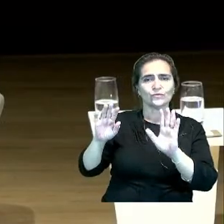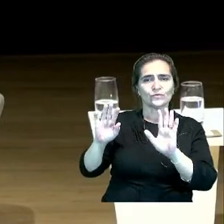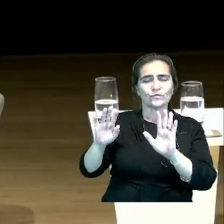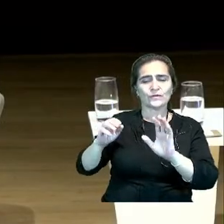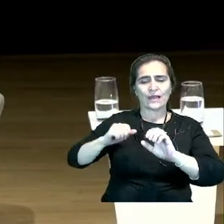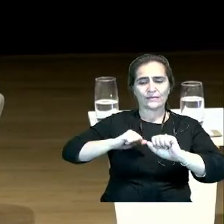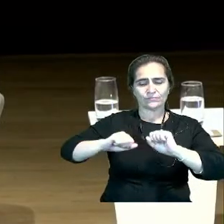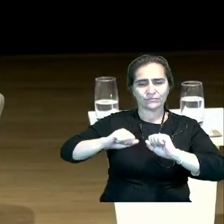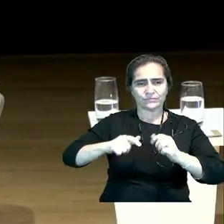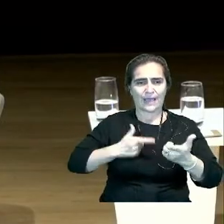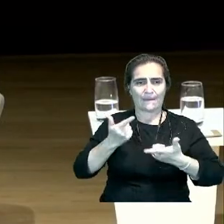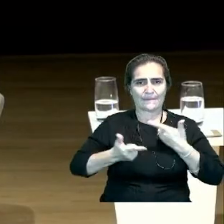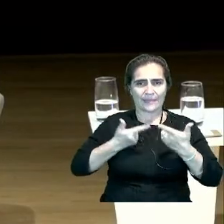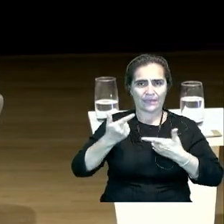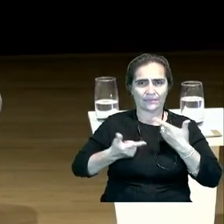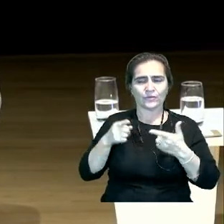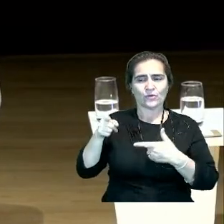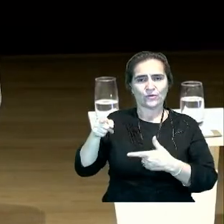Afro